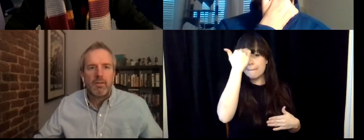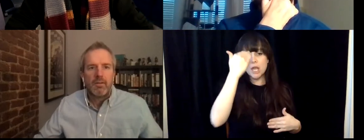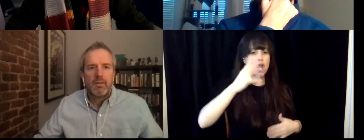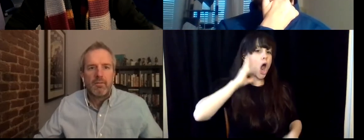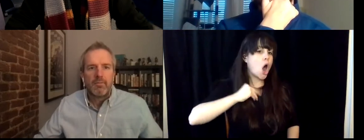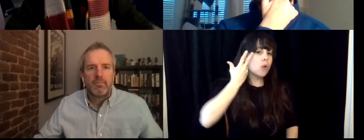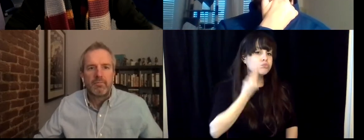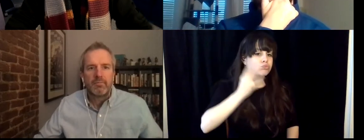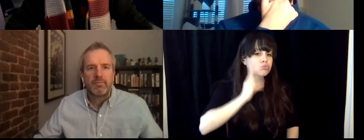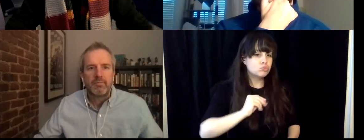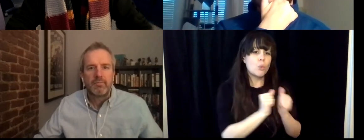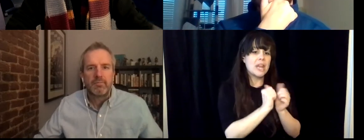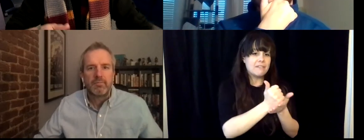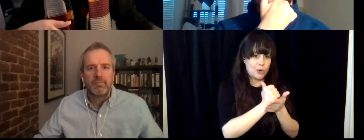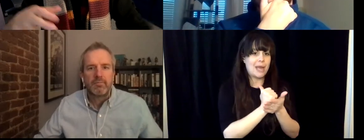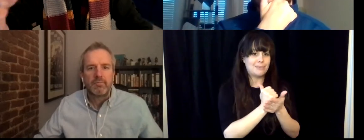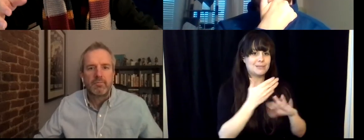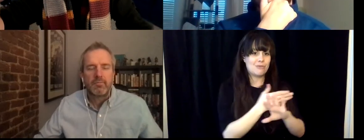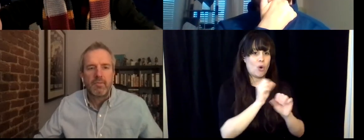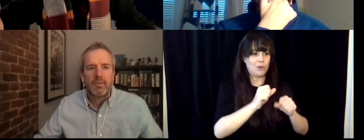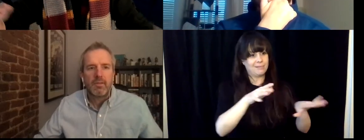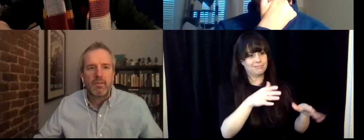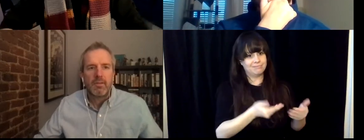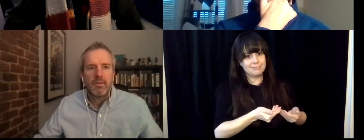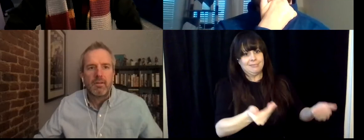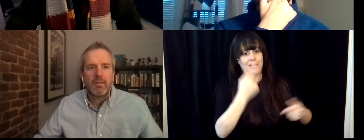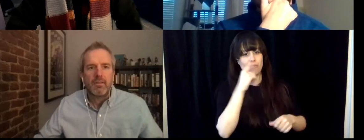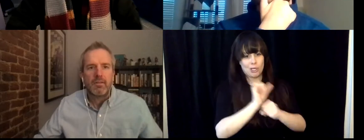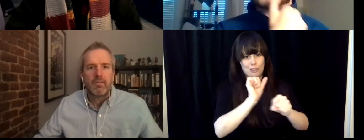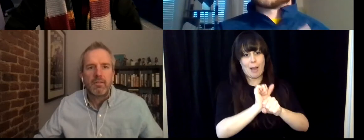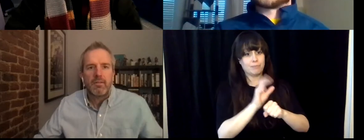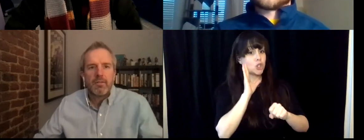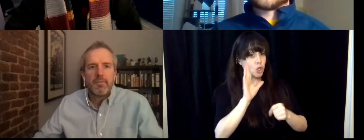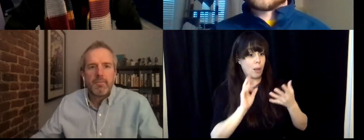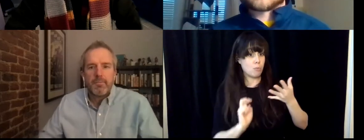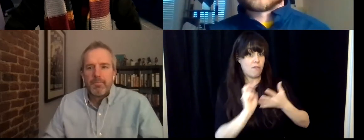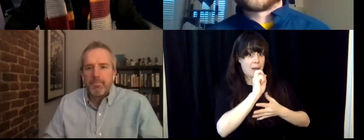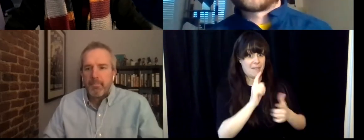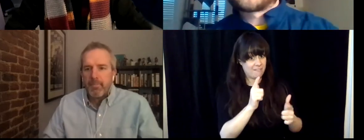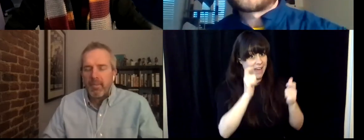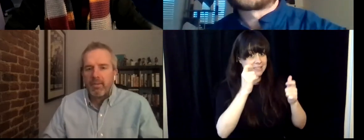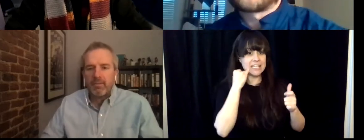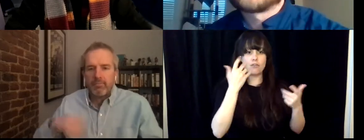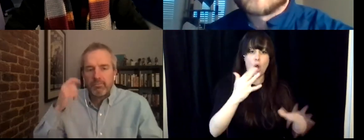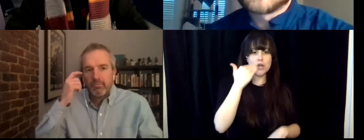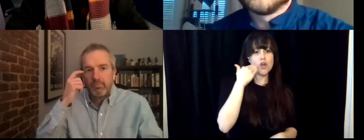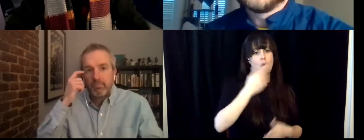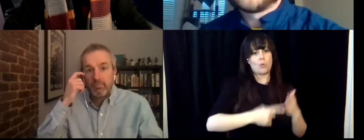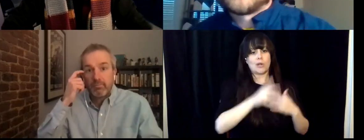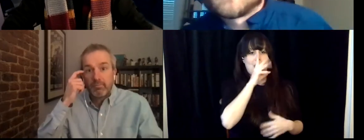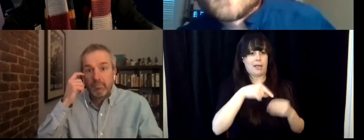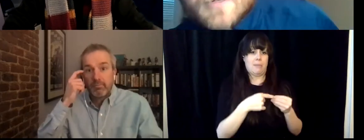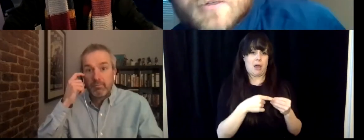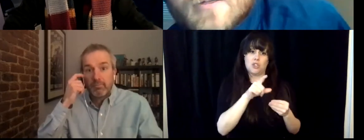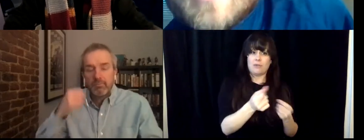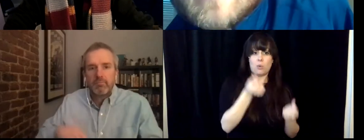jobs, get to different areas in the company quicker because you know what you're talking about.